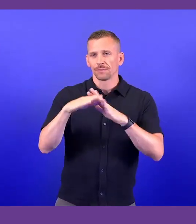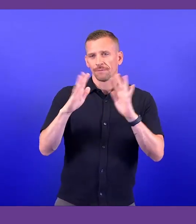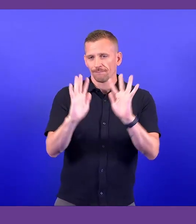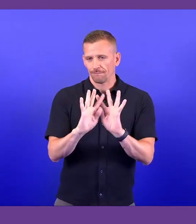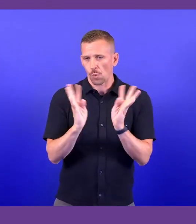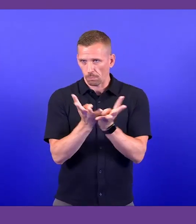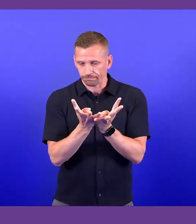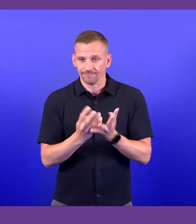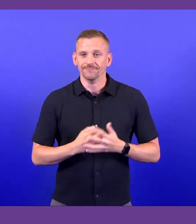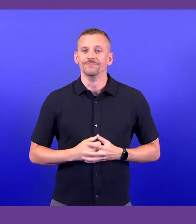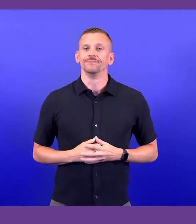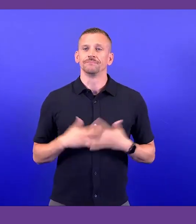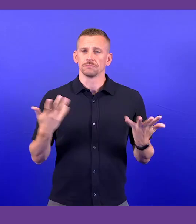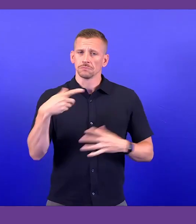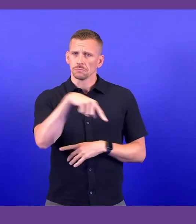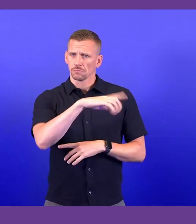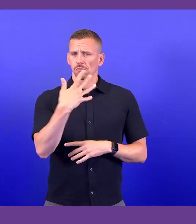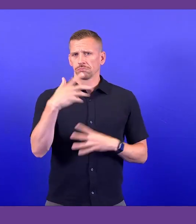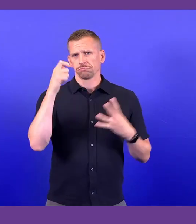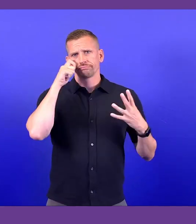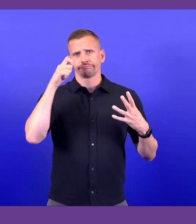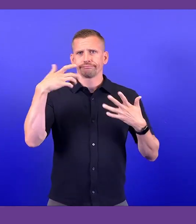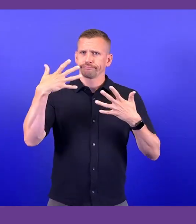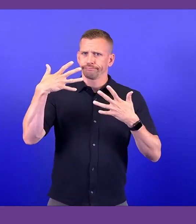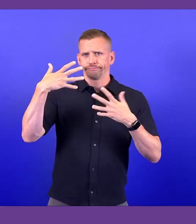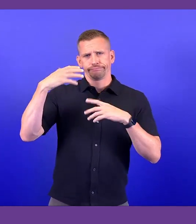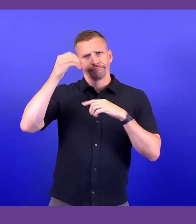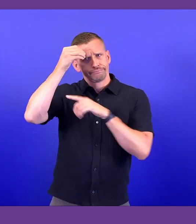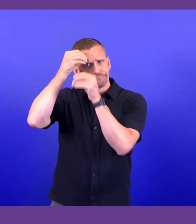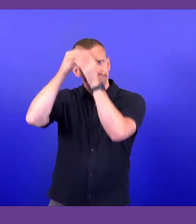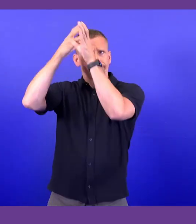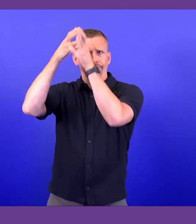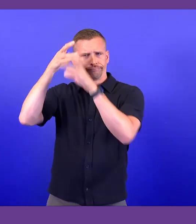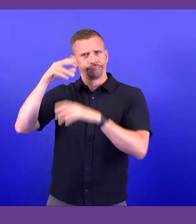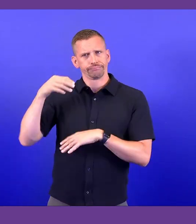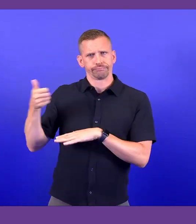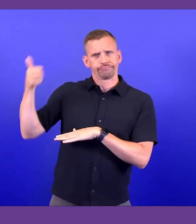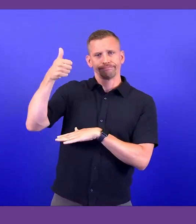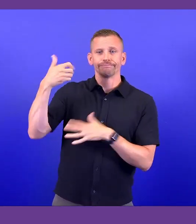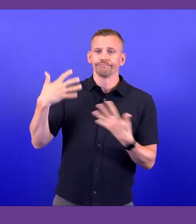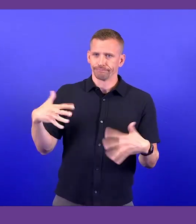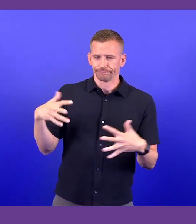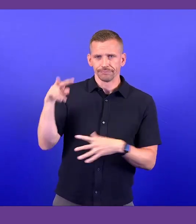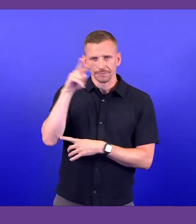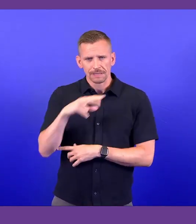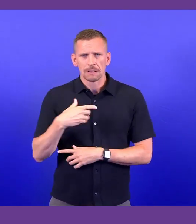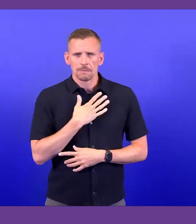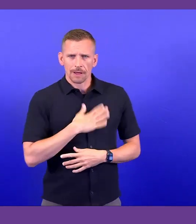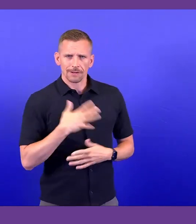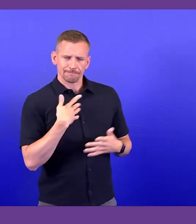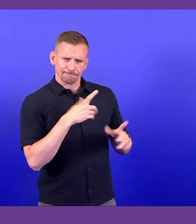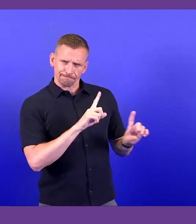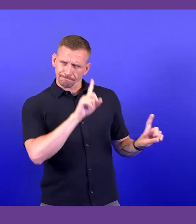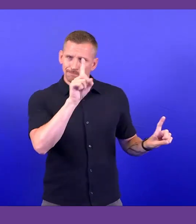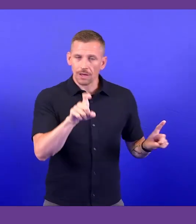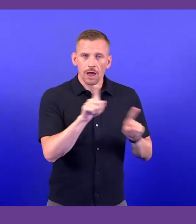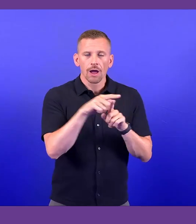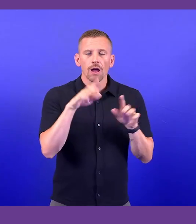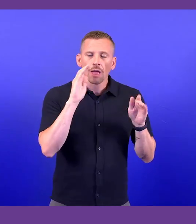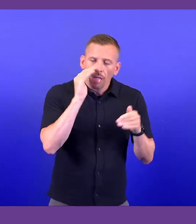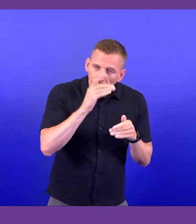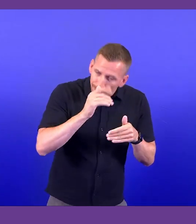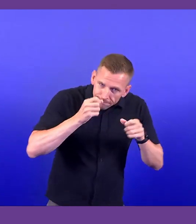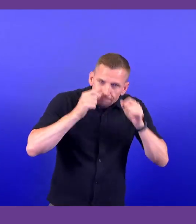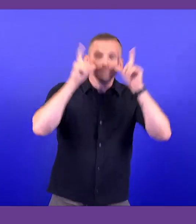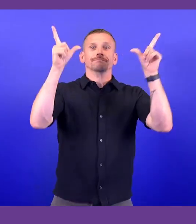want to hear from all of you, just to check you're awake, of course, before we're finished. So Bertrand, do you want to give me just a